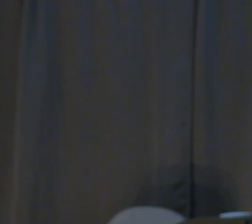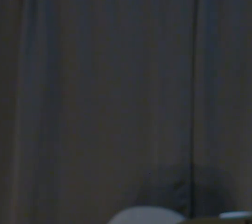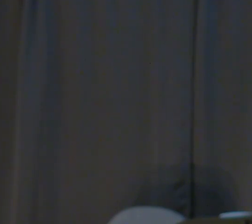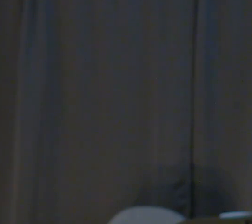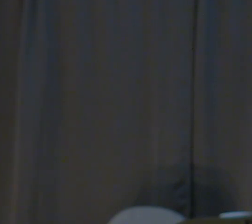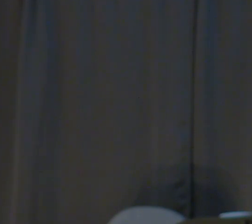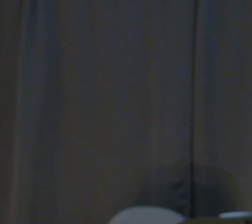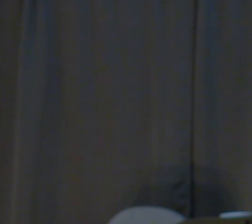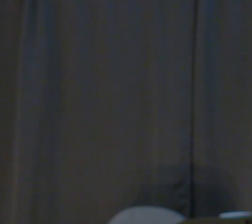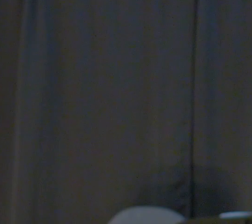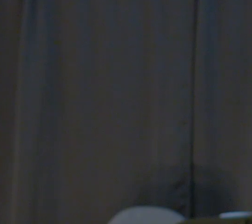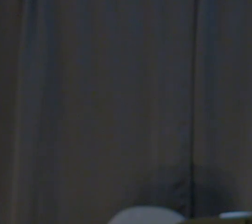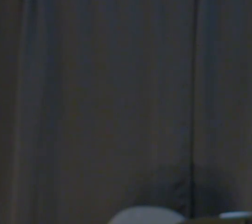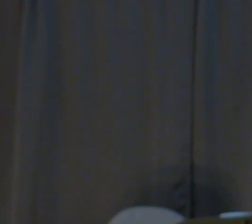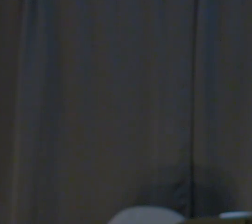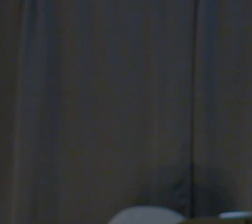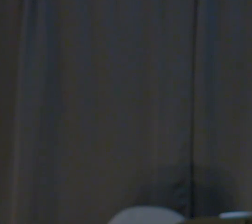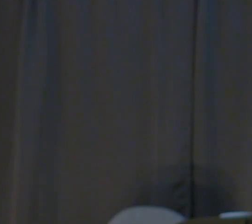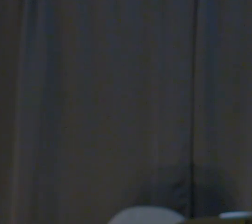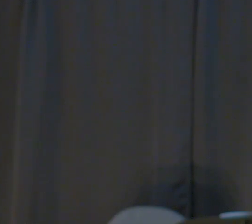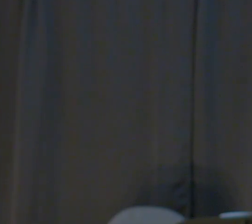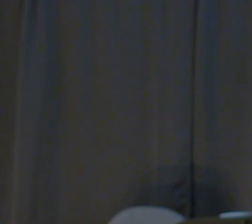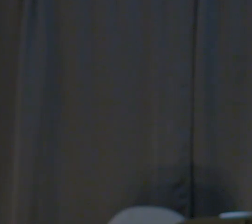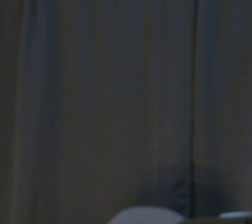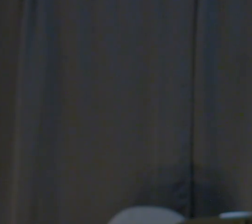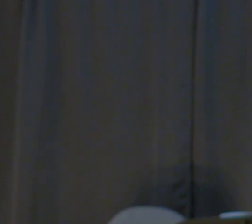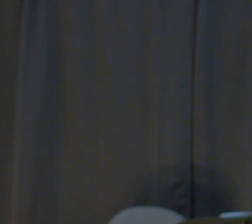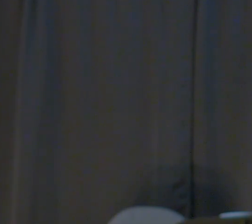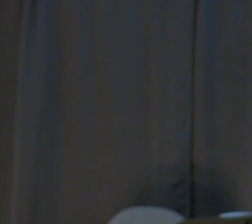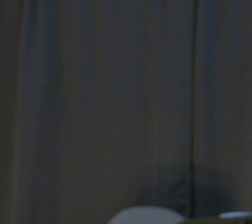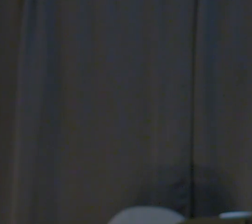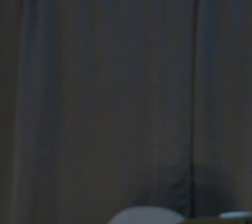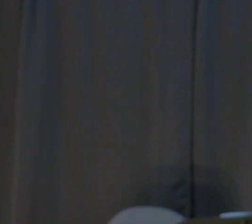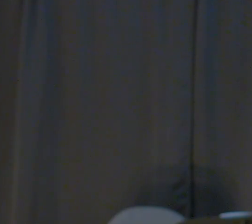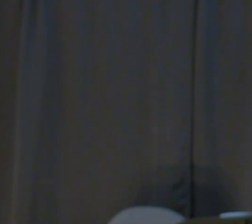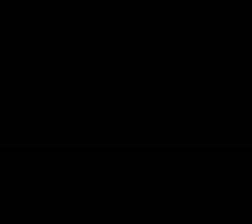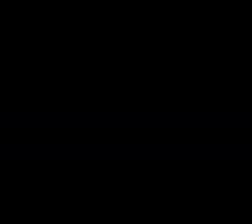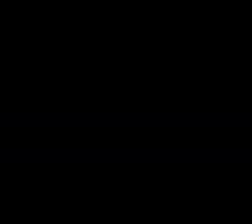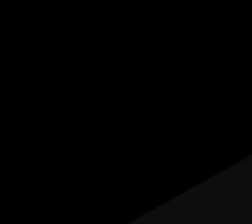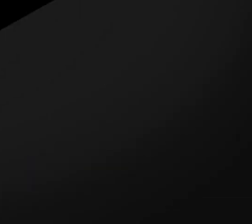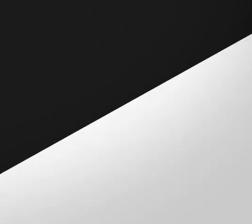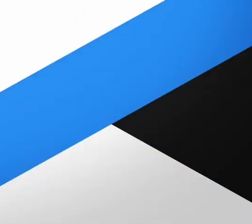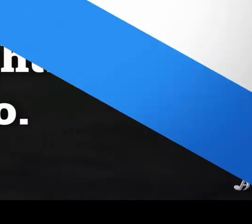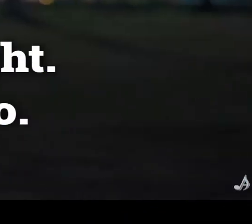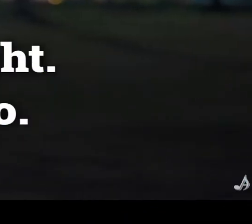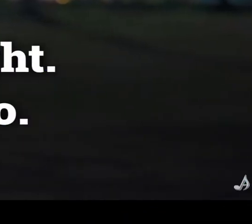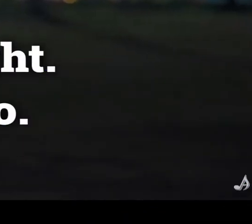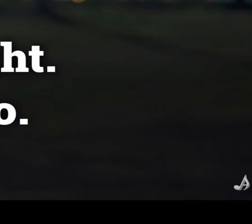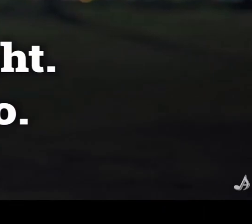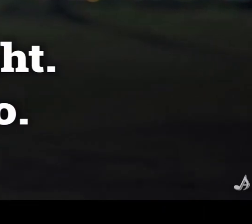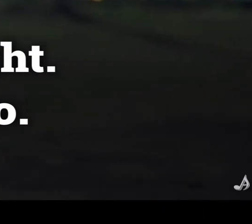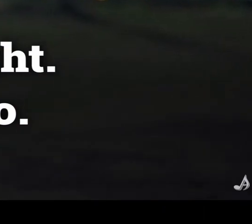fight. I will hold you tight.